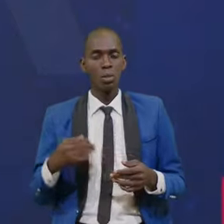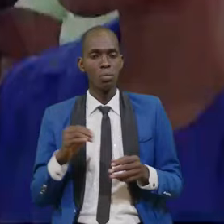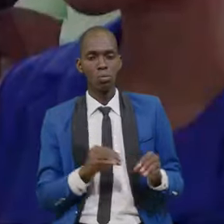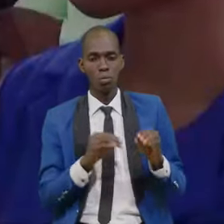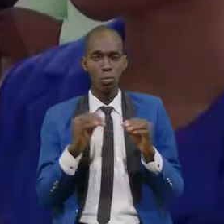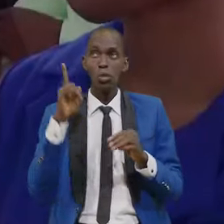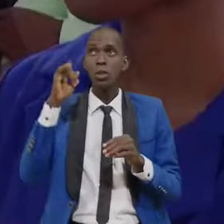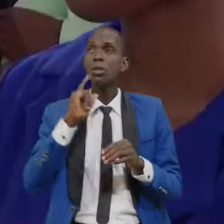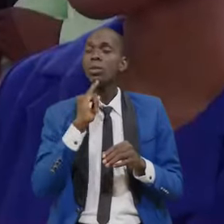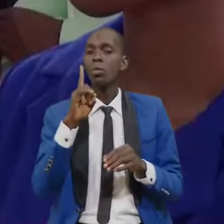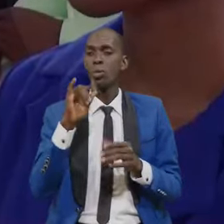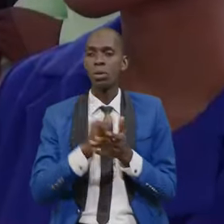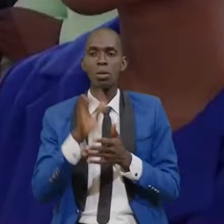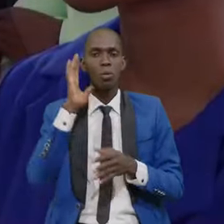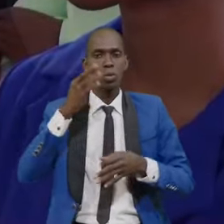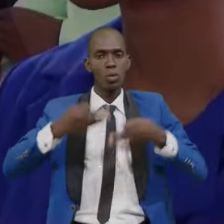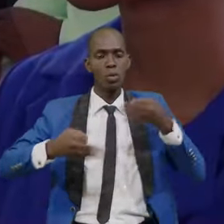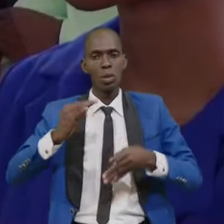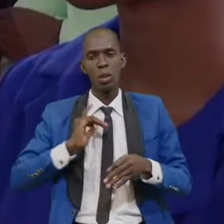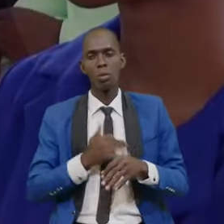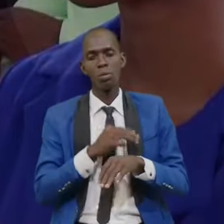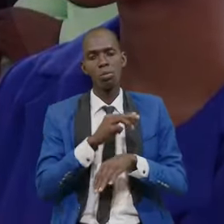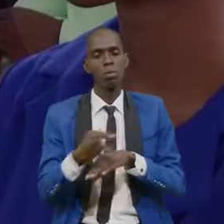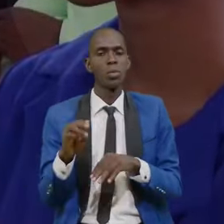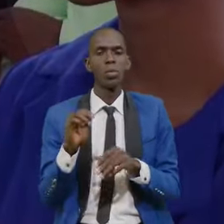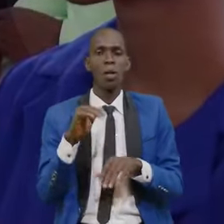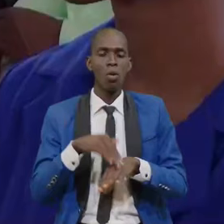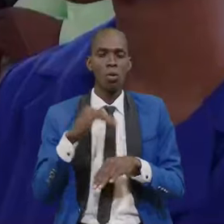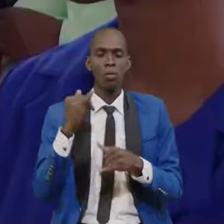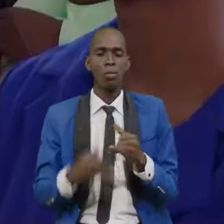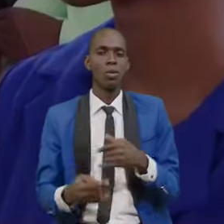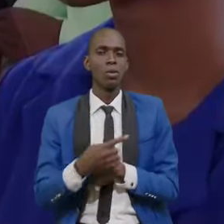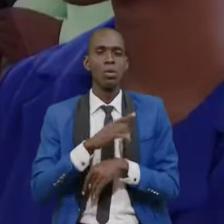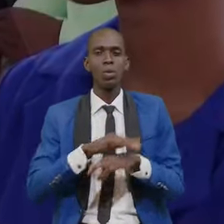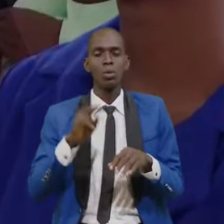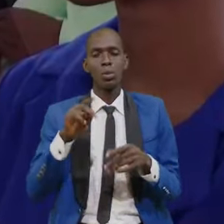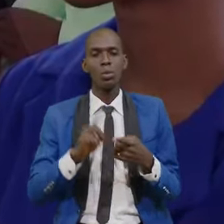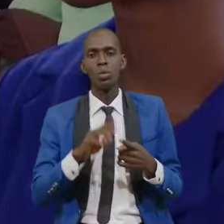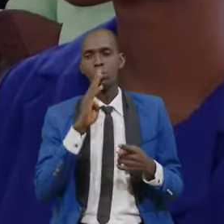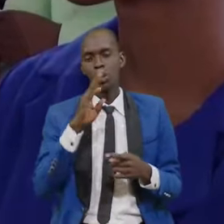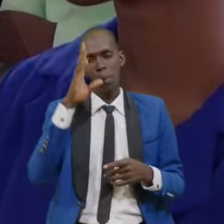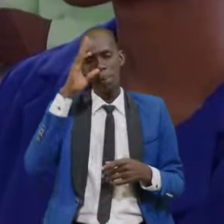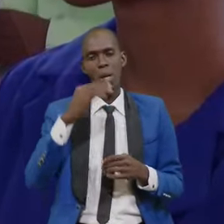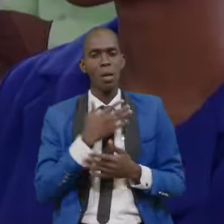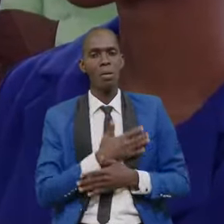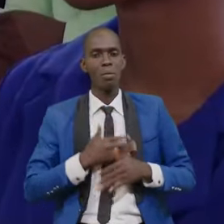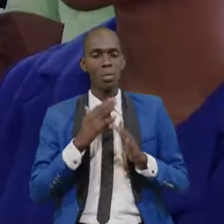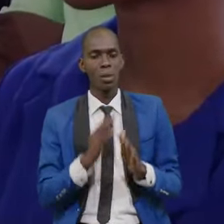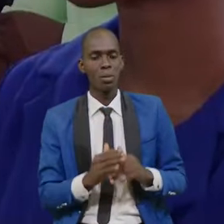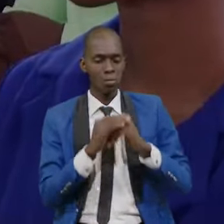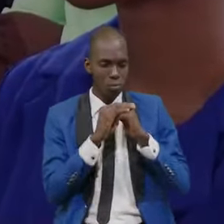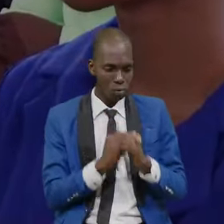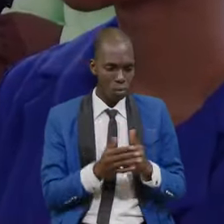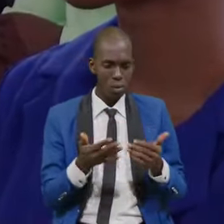final day. We don't have to be men pleasers, you know, bow here, bow there, until our back is